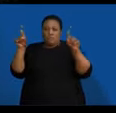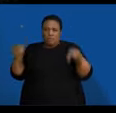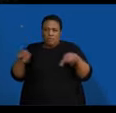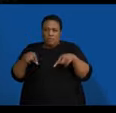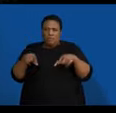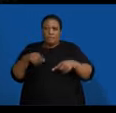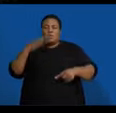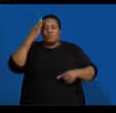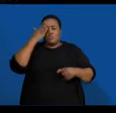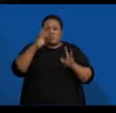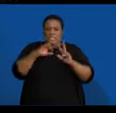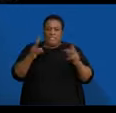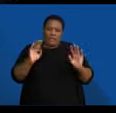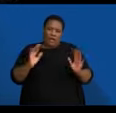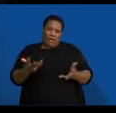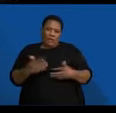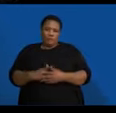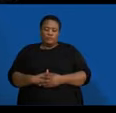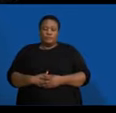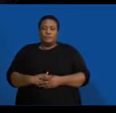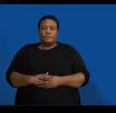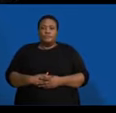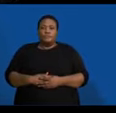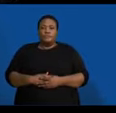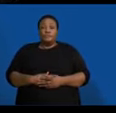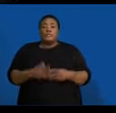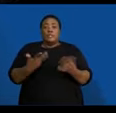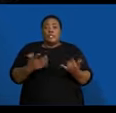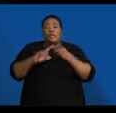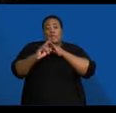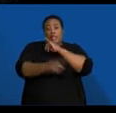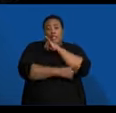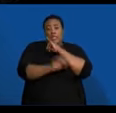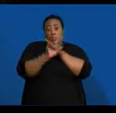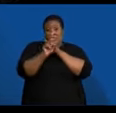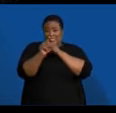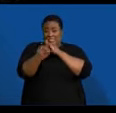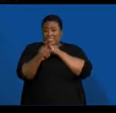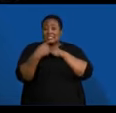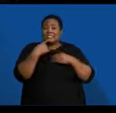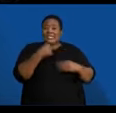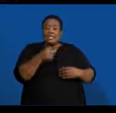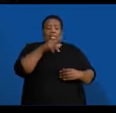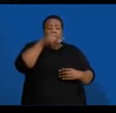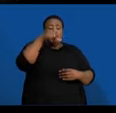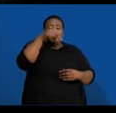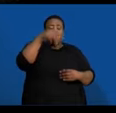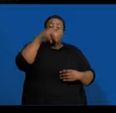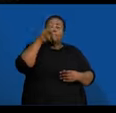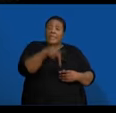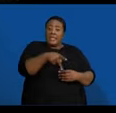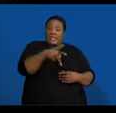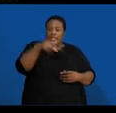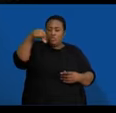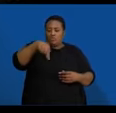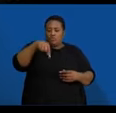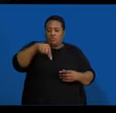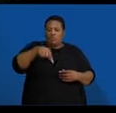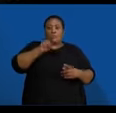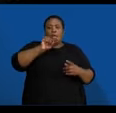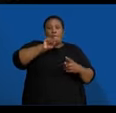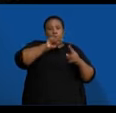differences. Then let's look at the last question now. It says P and Q are points